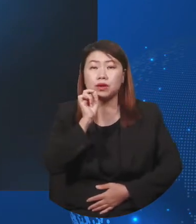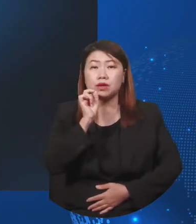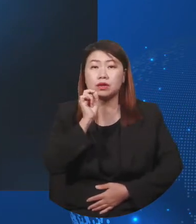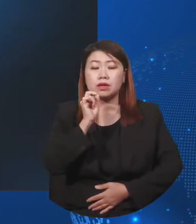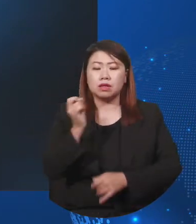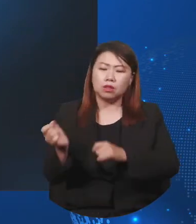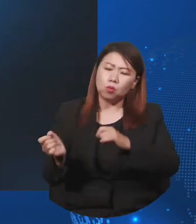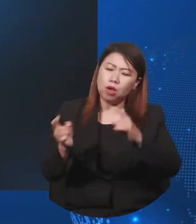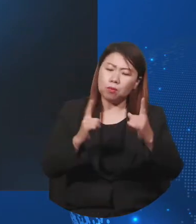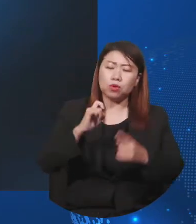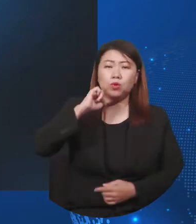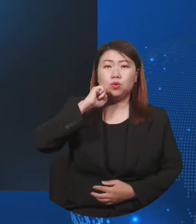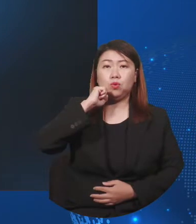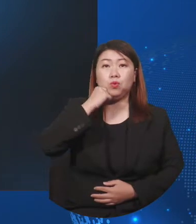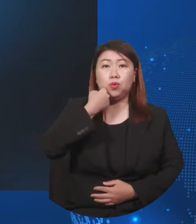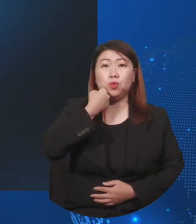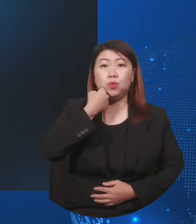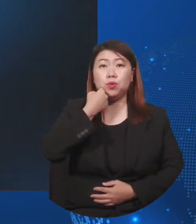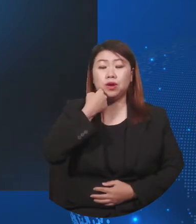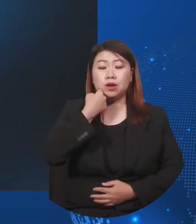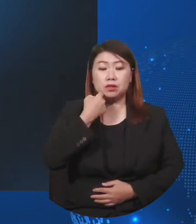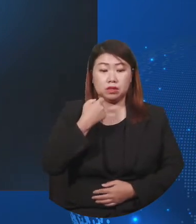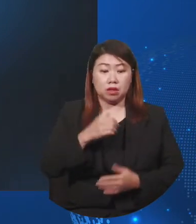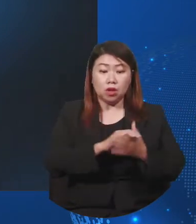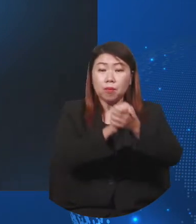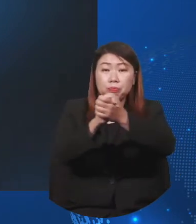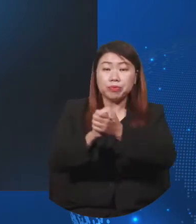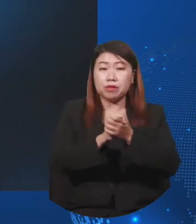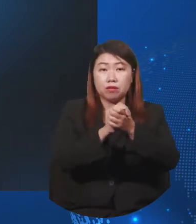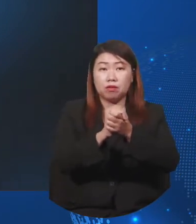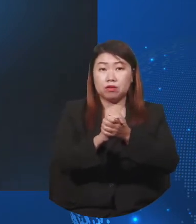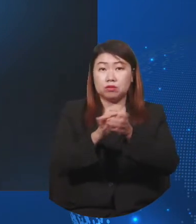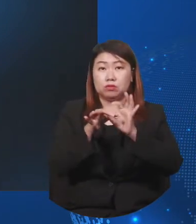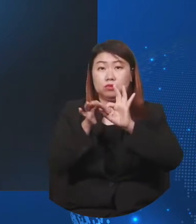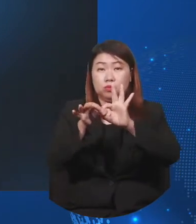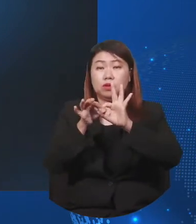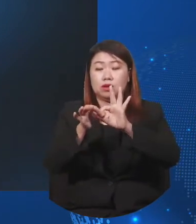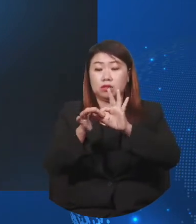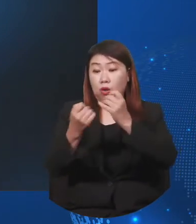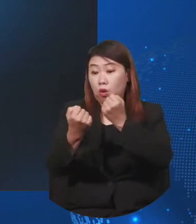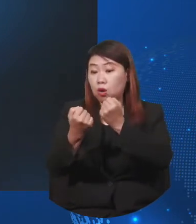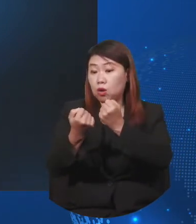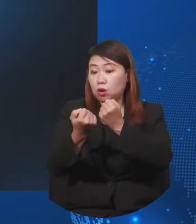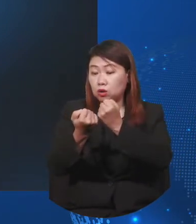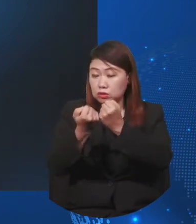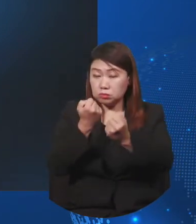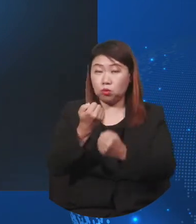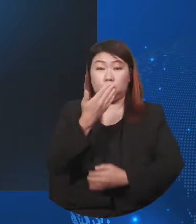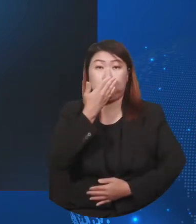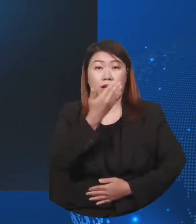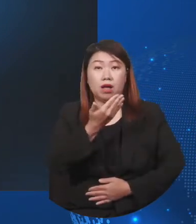surging through South-South cooperation, and in some cases, it's Source-North cooperation as well.